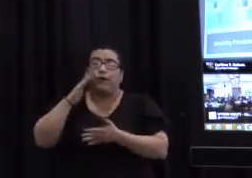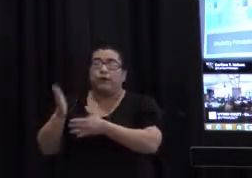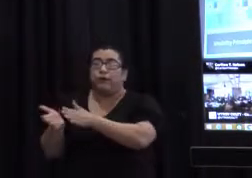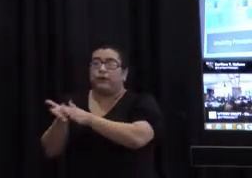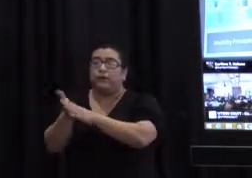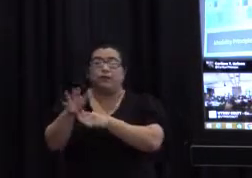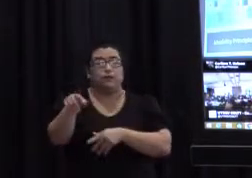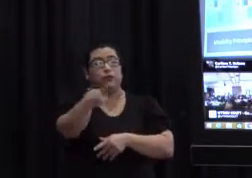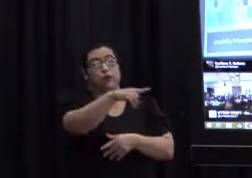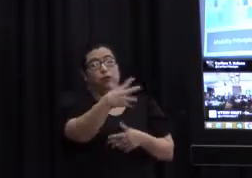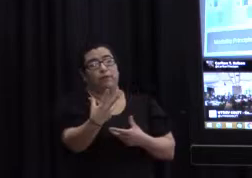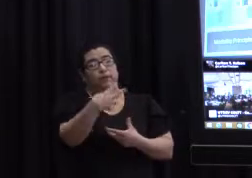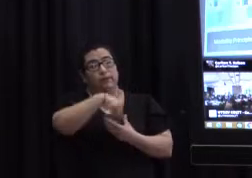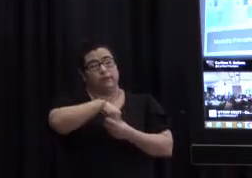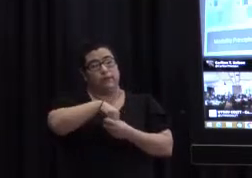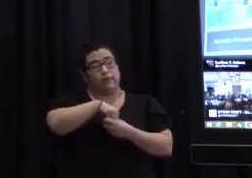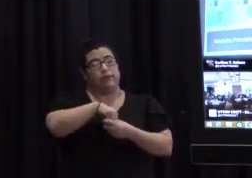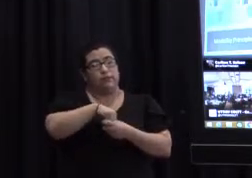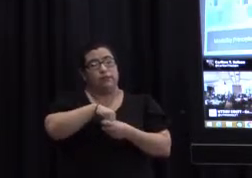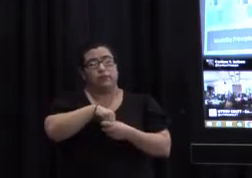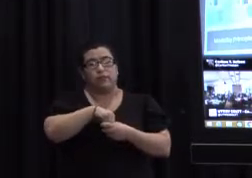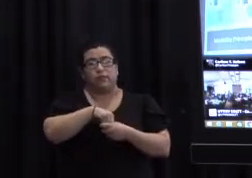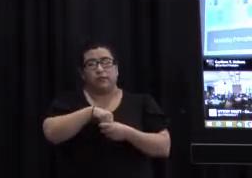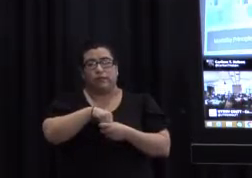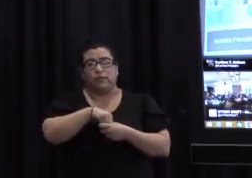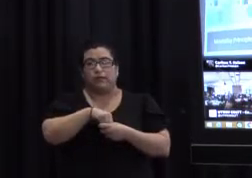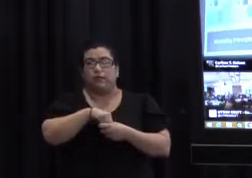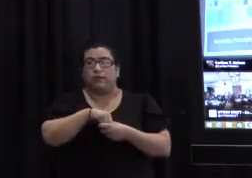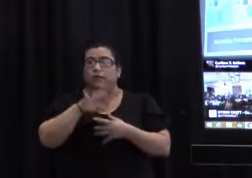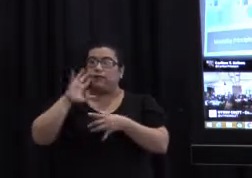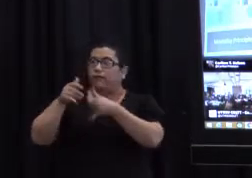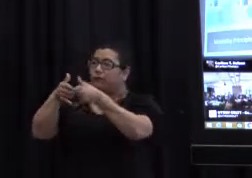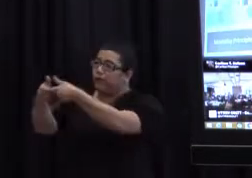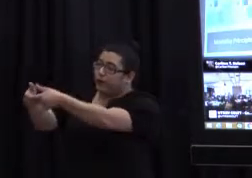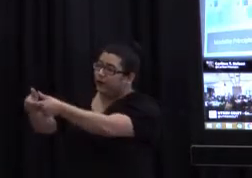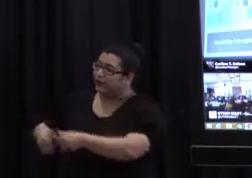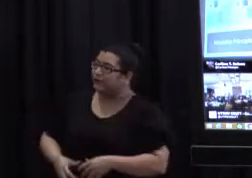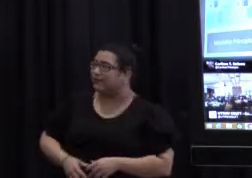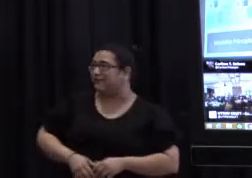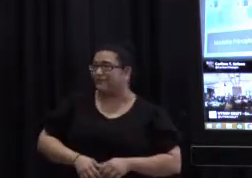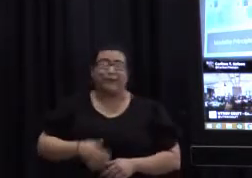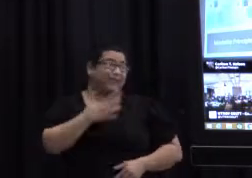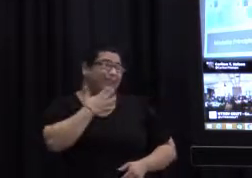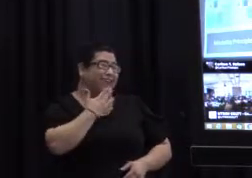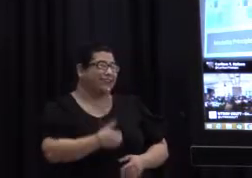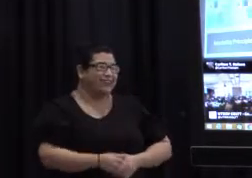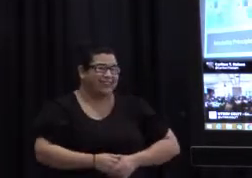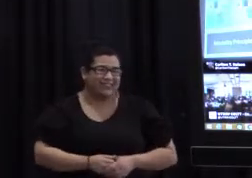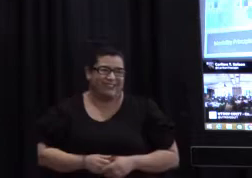participation, and let's get an award for you.